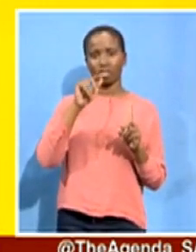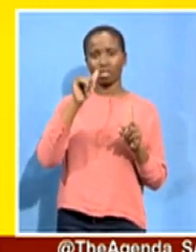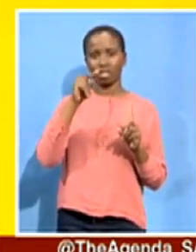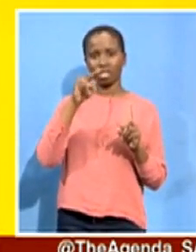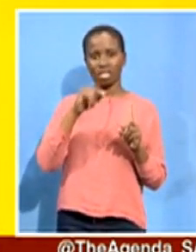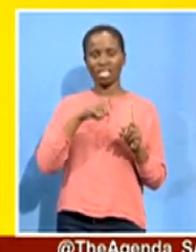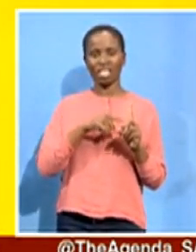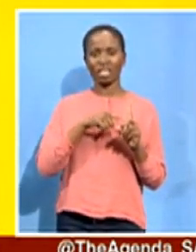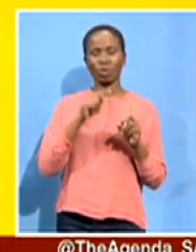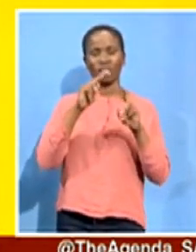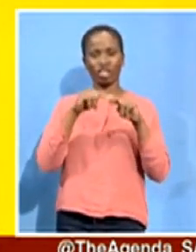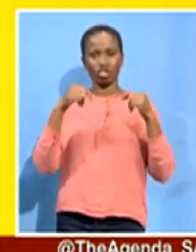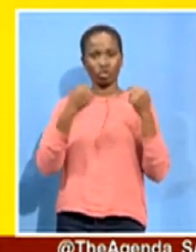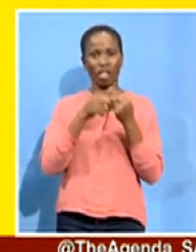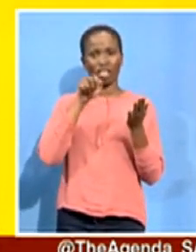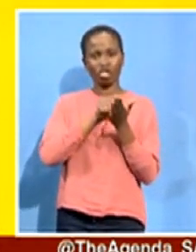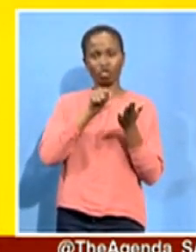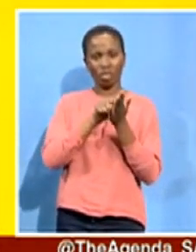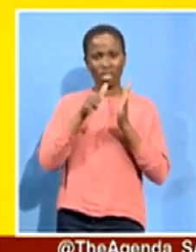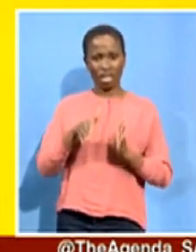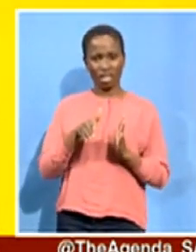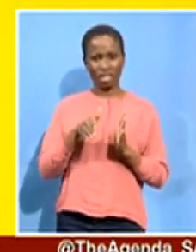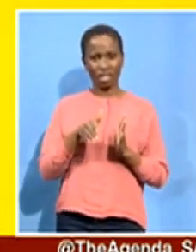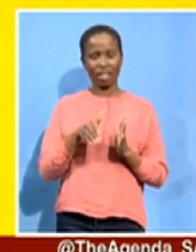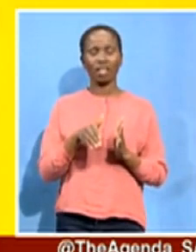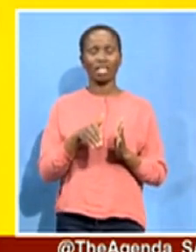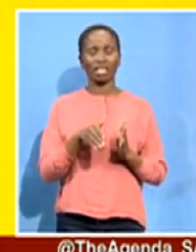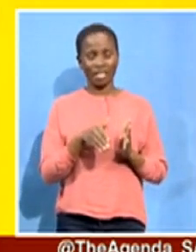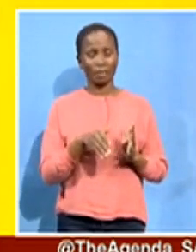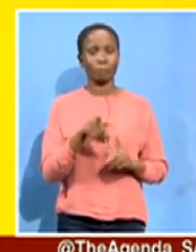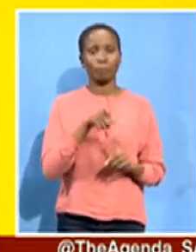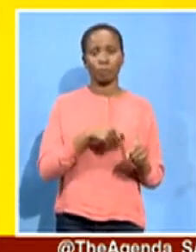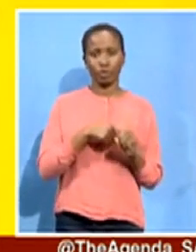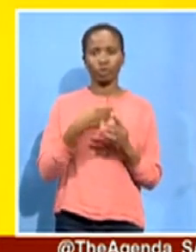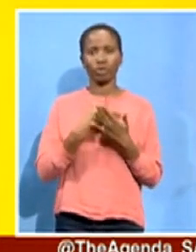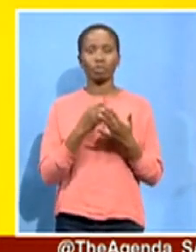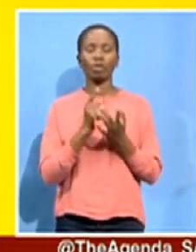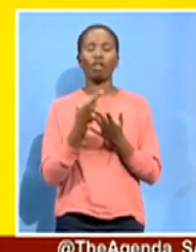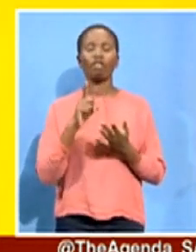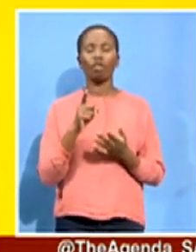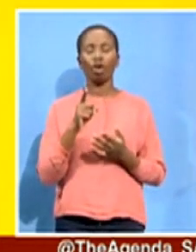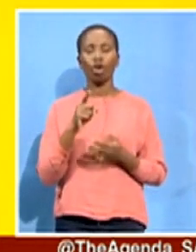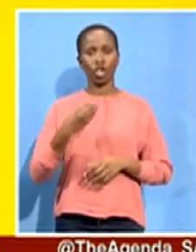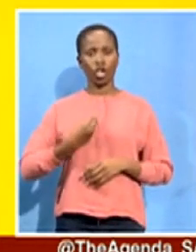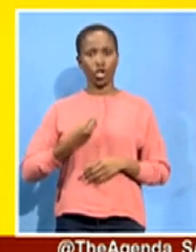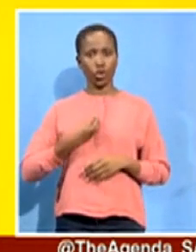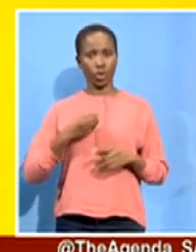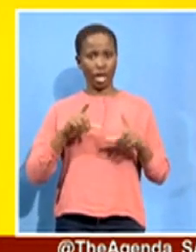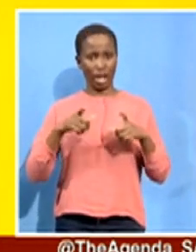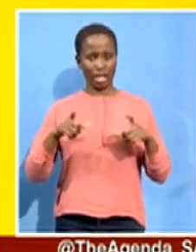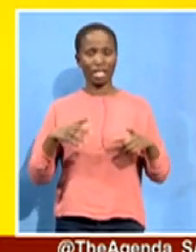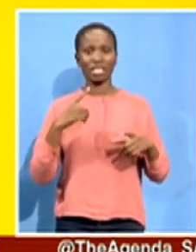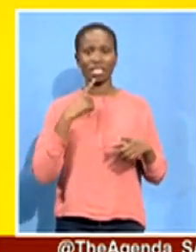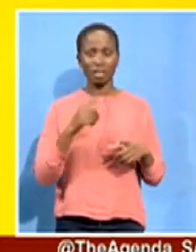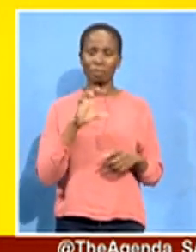also, sister mother body to the ANC Youth League. Basically just also saying that there's been a vacuum of the voice of young people